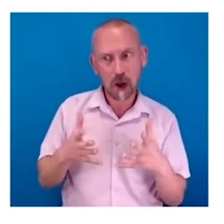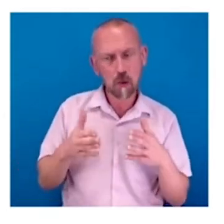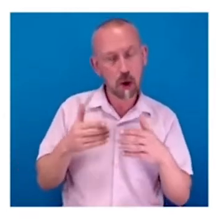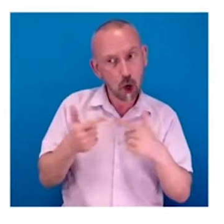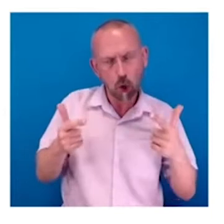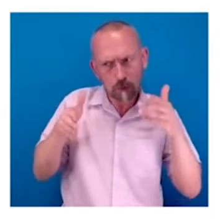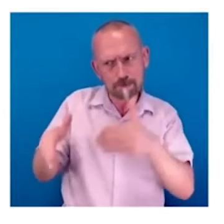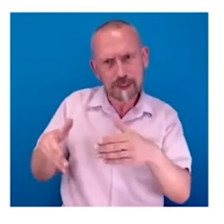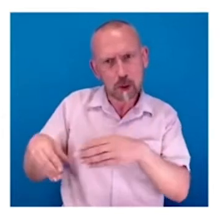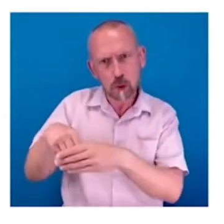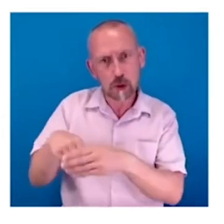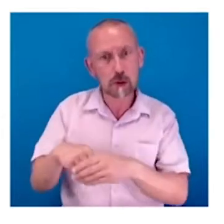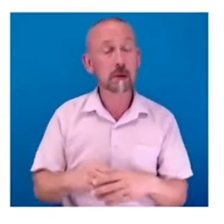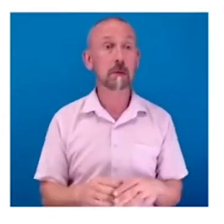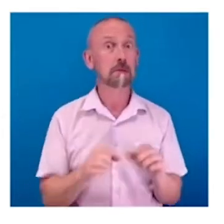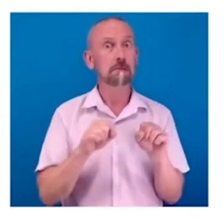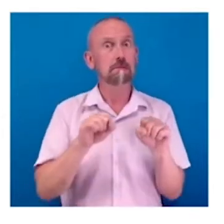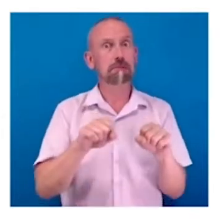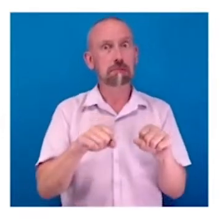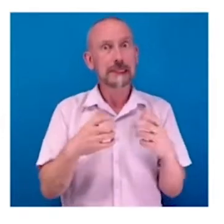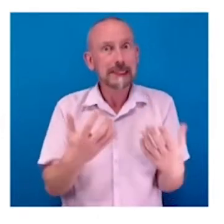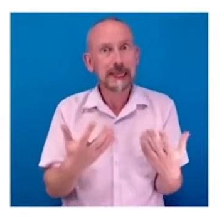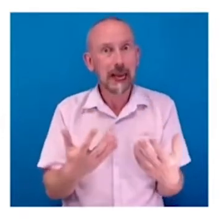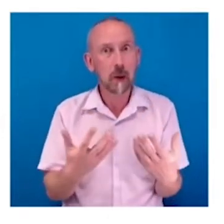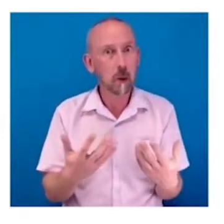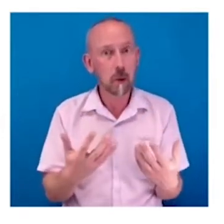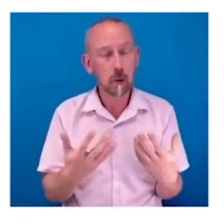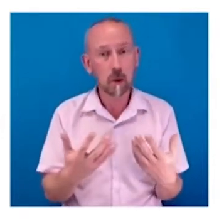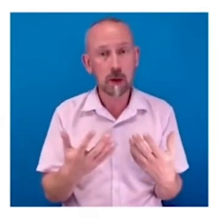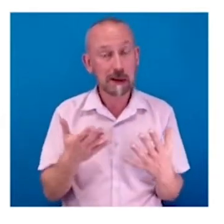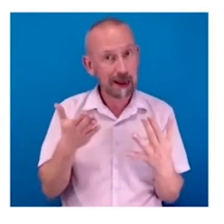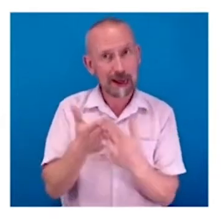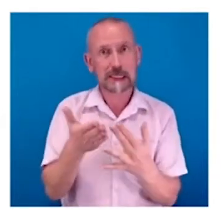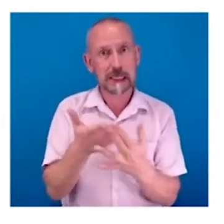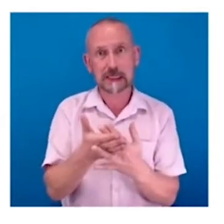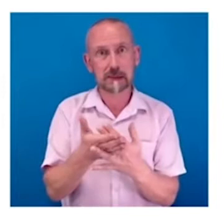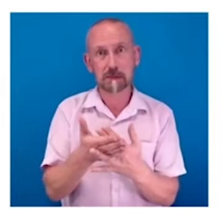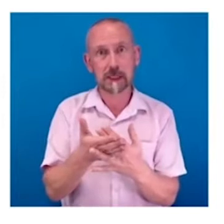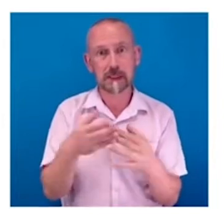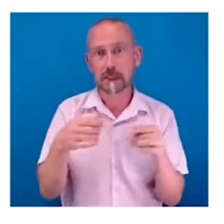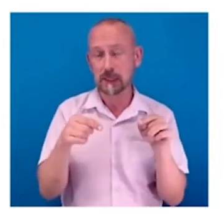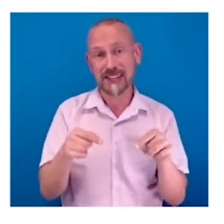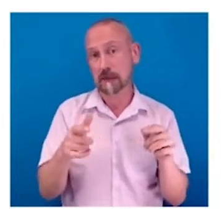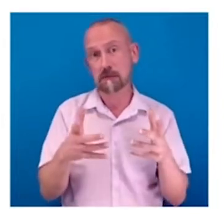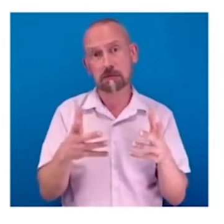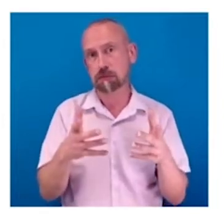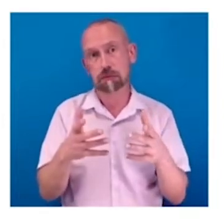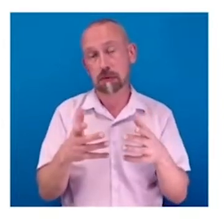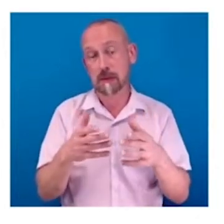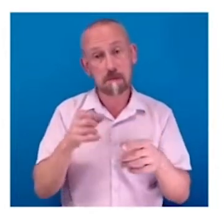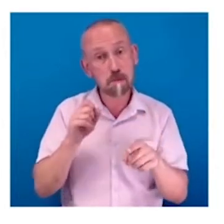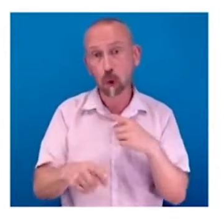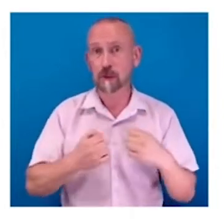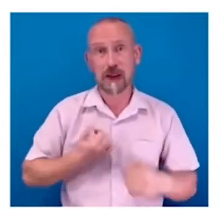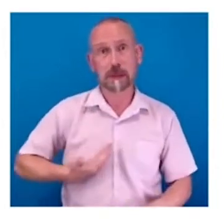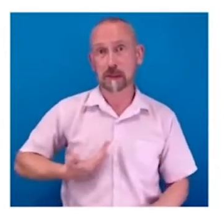hear that. Thank you. I mean, today the accessibility is the largest part of our business today.